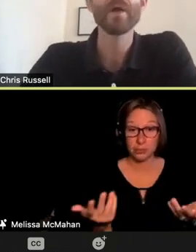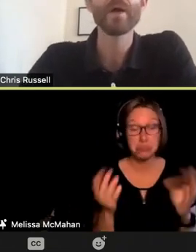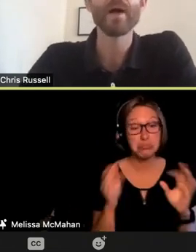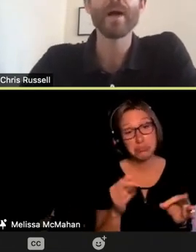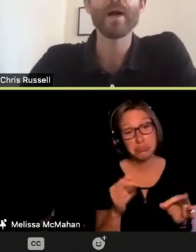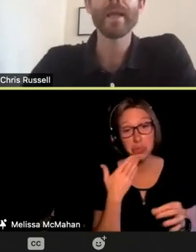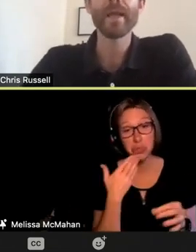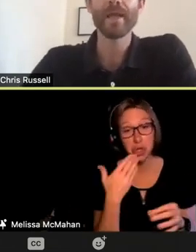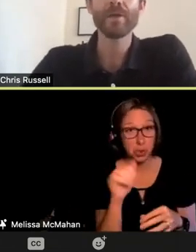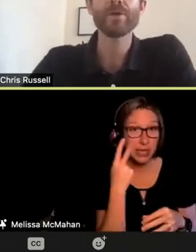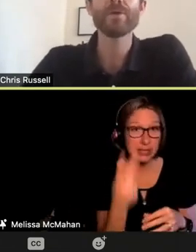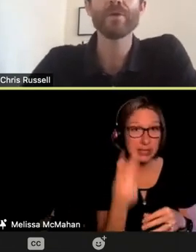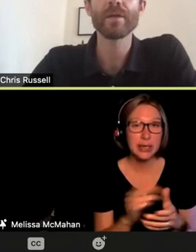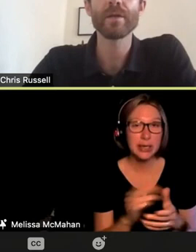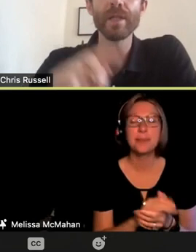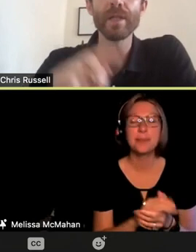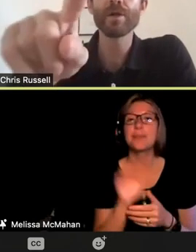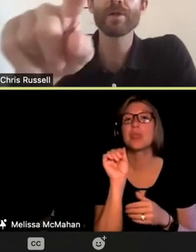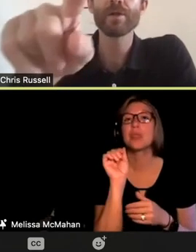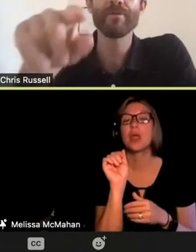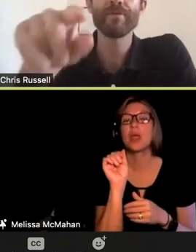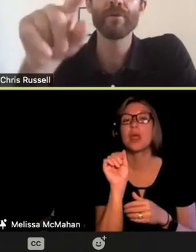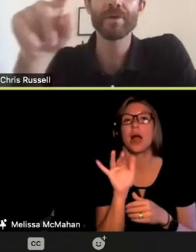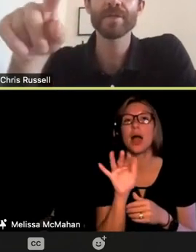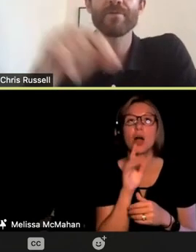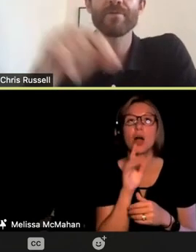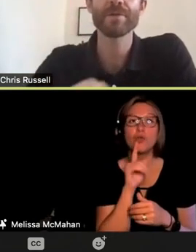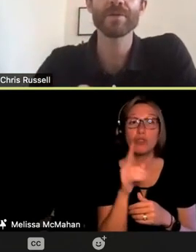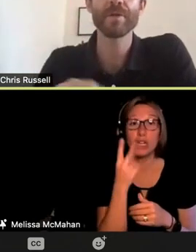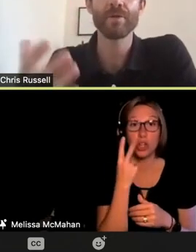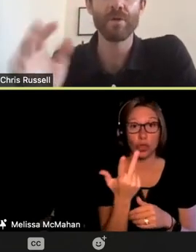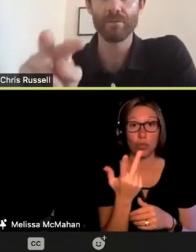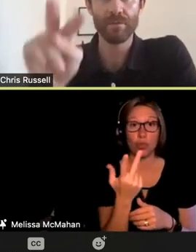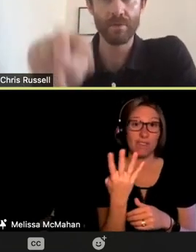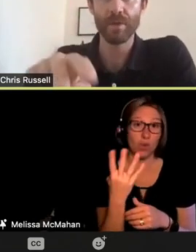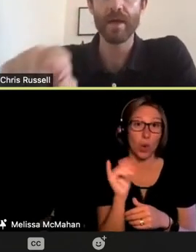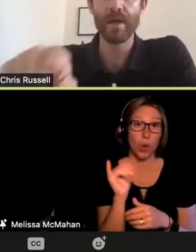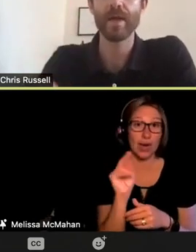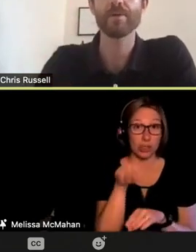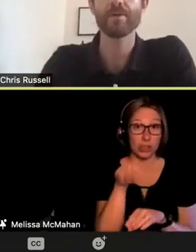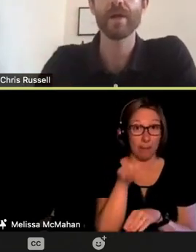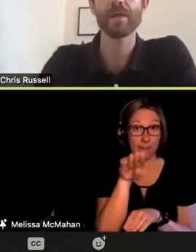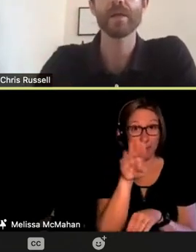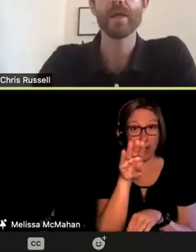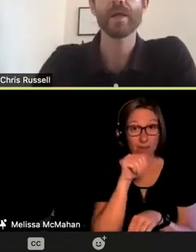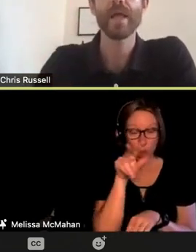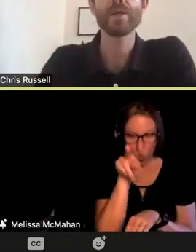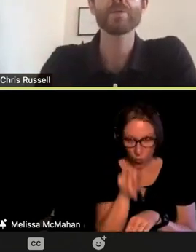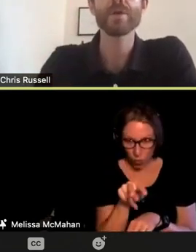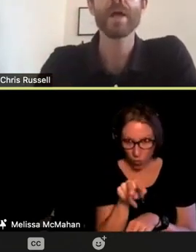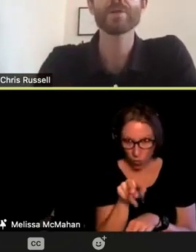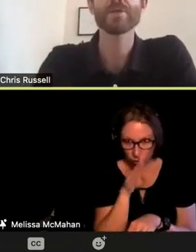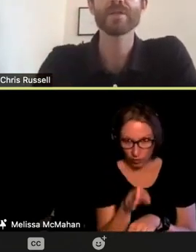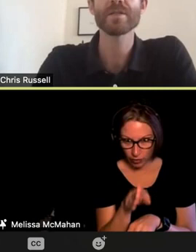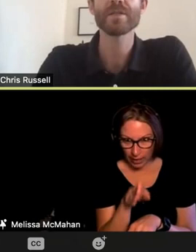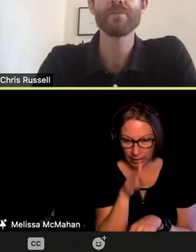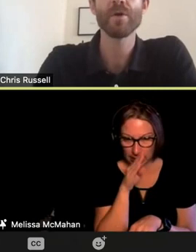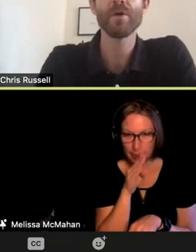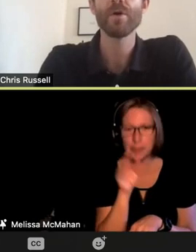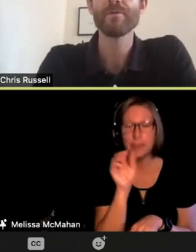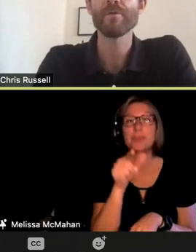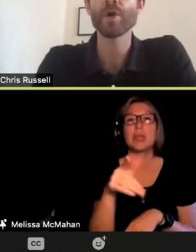well. Can you, and really look 3 or 4 inches above your screen. Don't look down at it directly. Can you touch